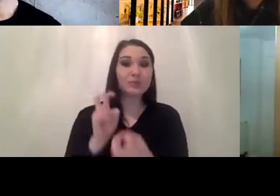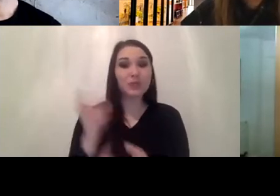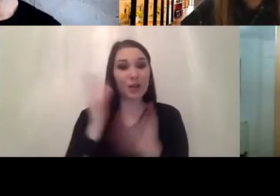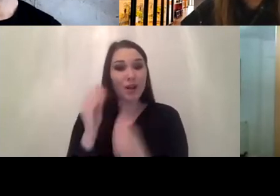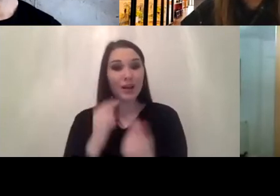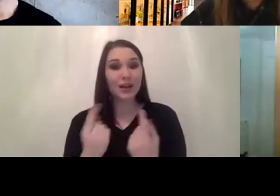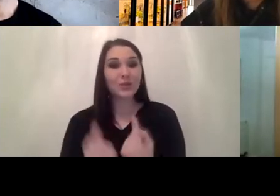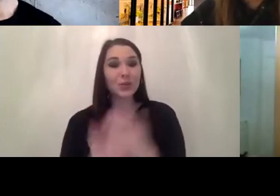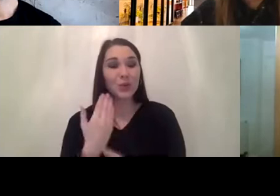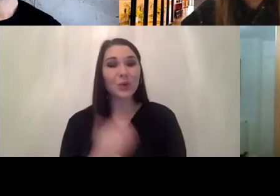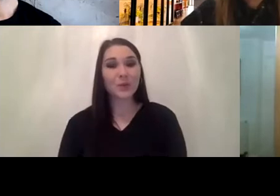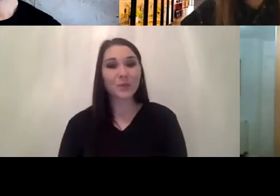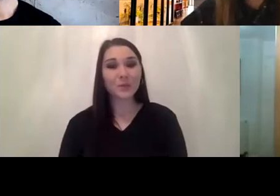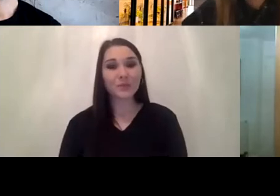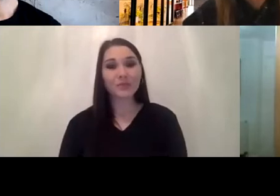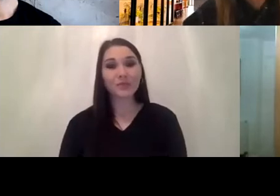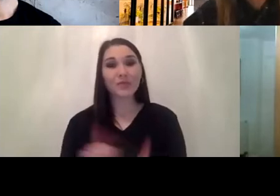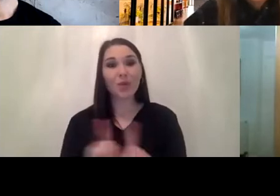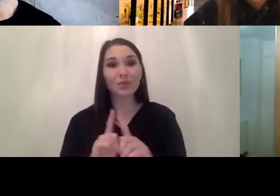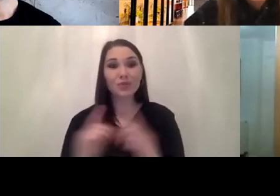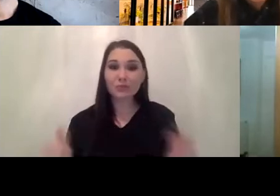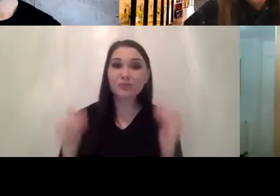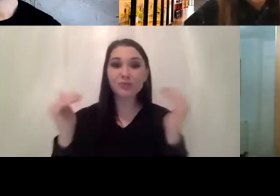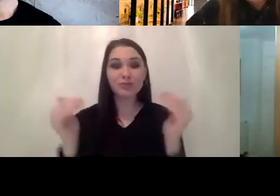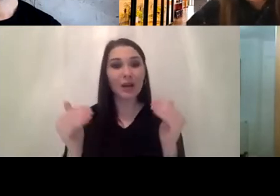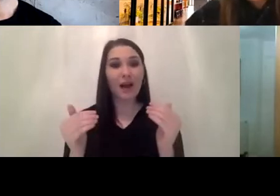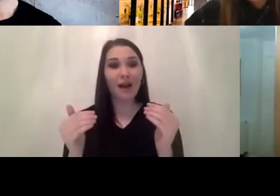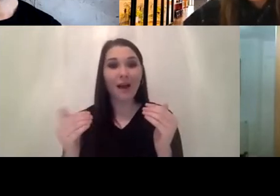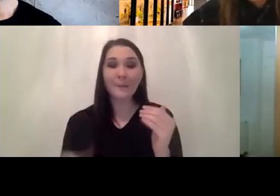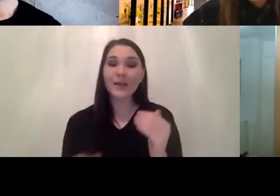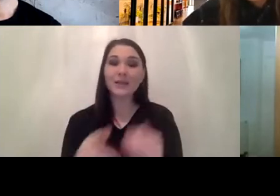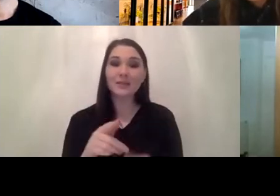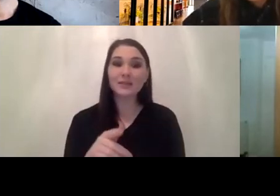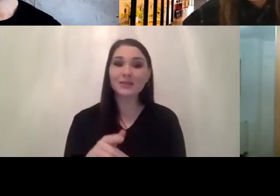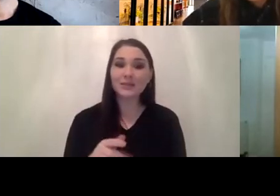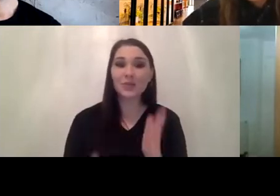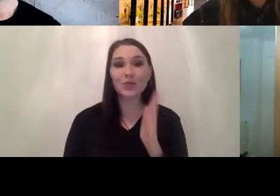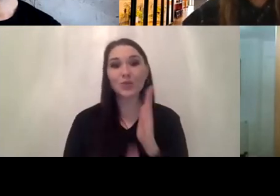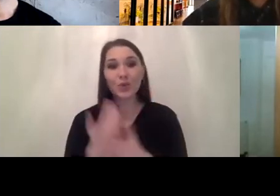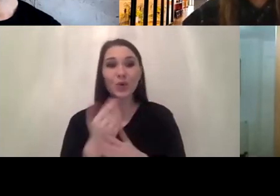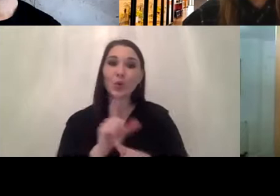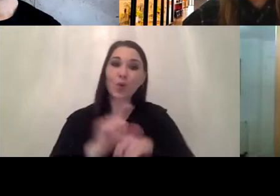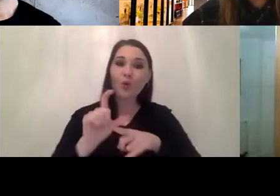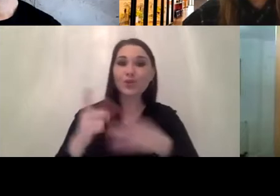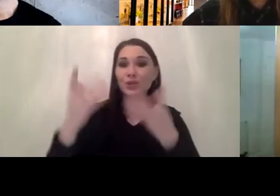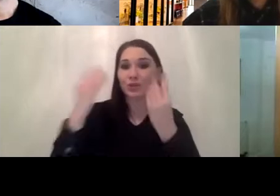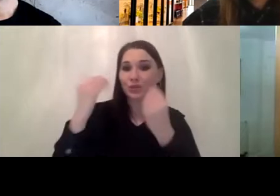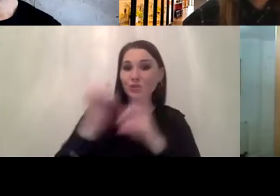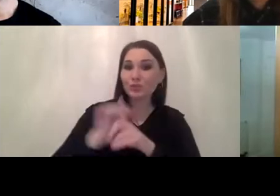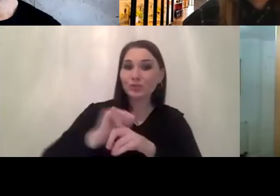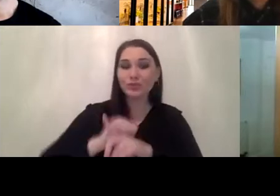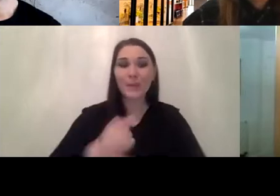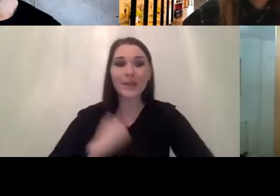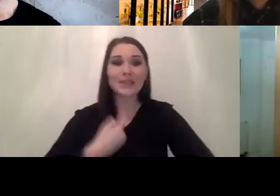think upskilling as well. Like I've definitely done a bunch of like Udemy courses and stuff like that.